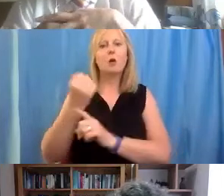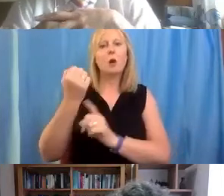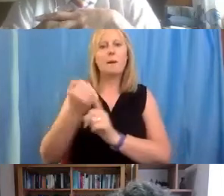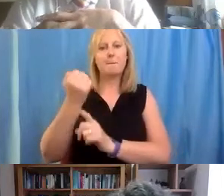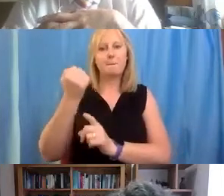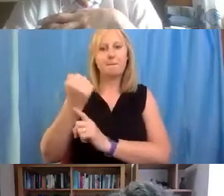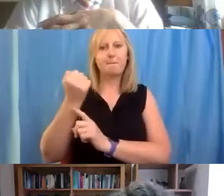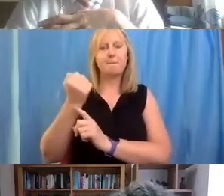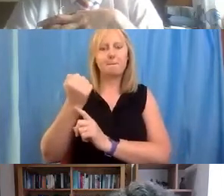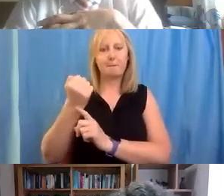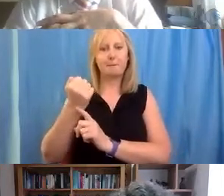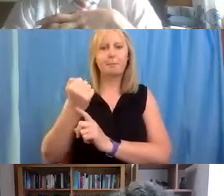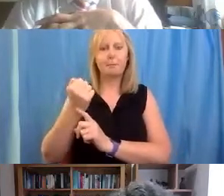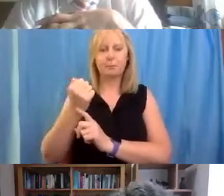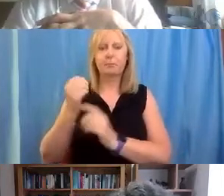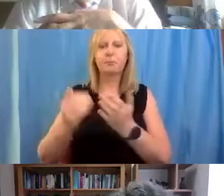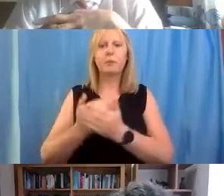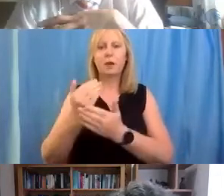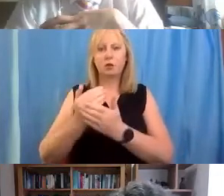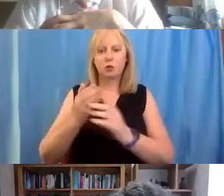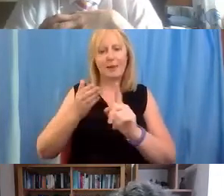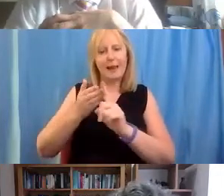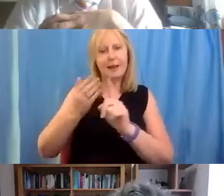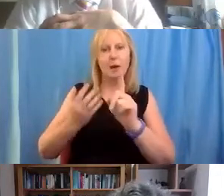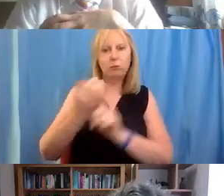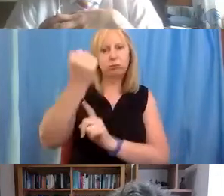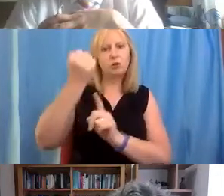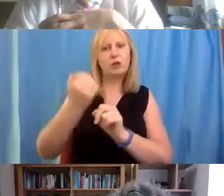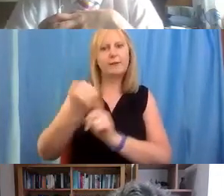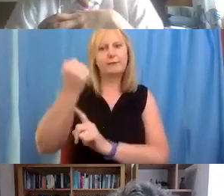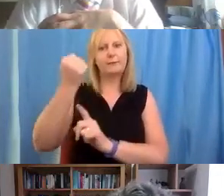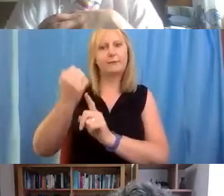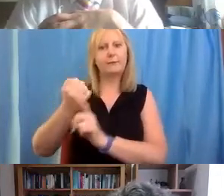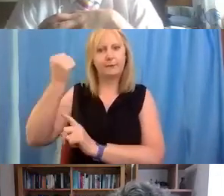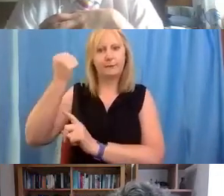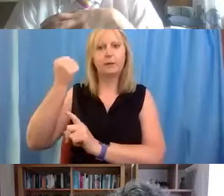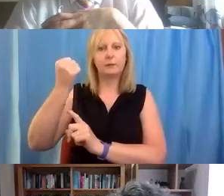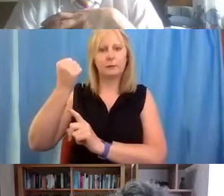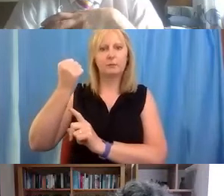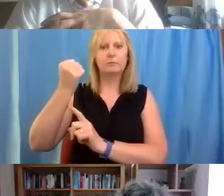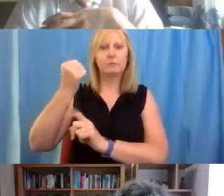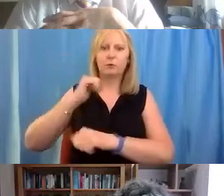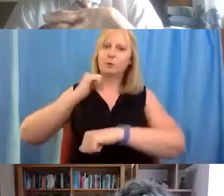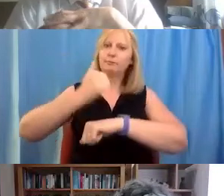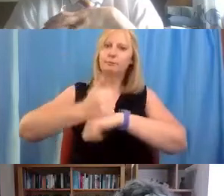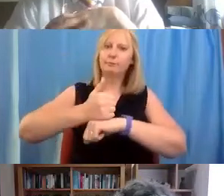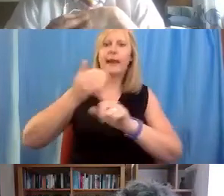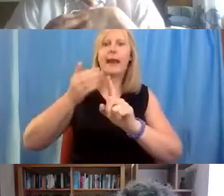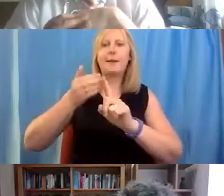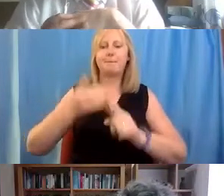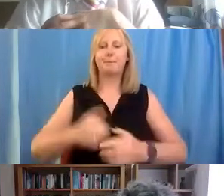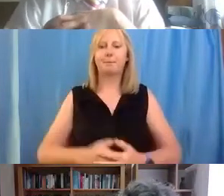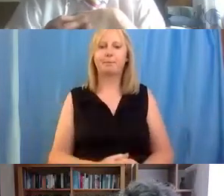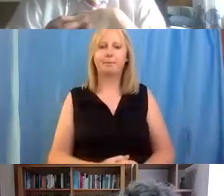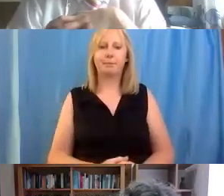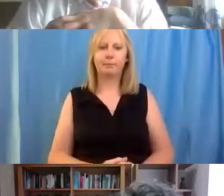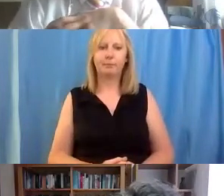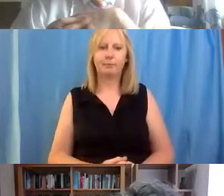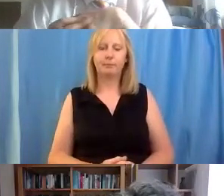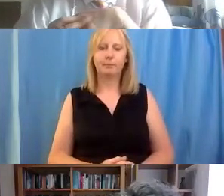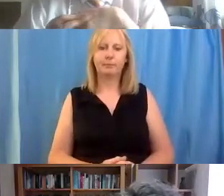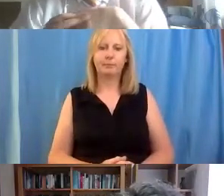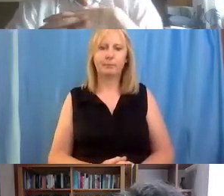is to ensure that they achieve the outcomes of what the body is set up to do. The next one,